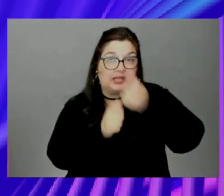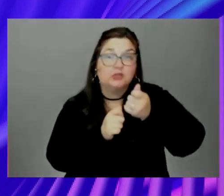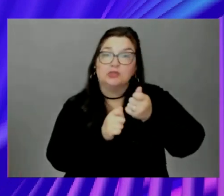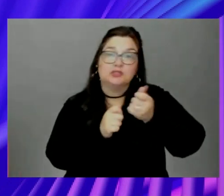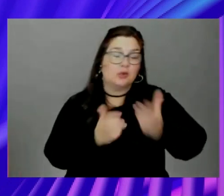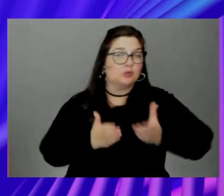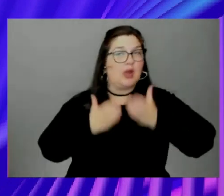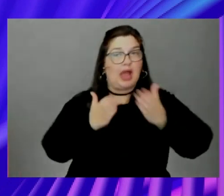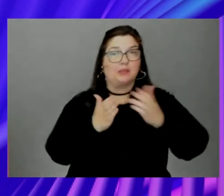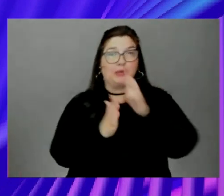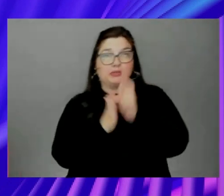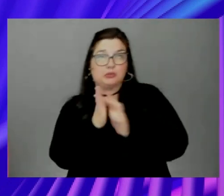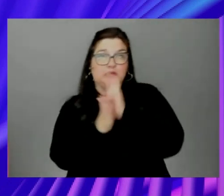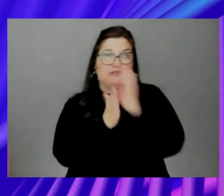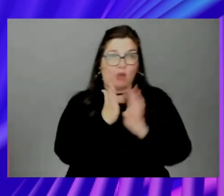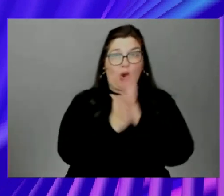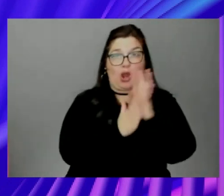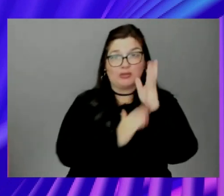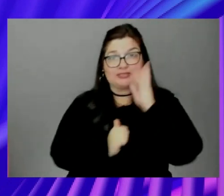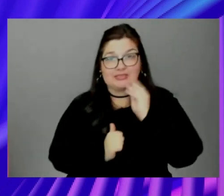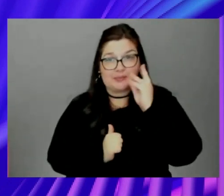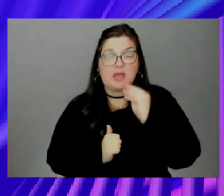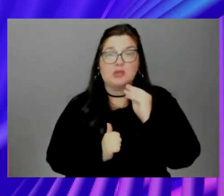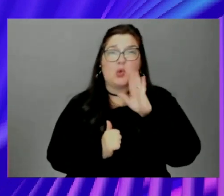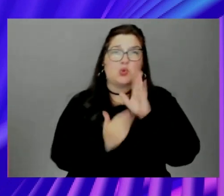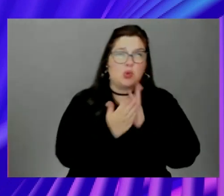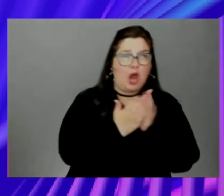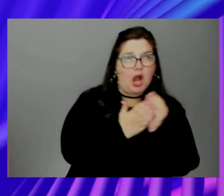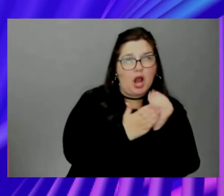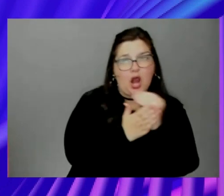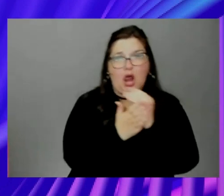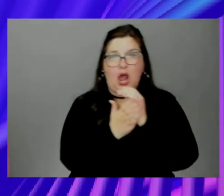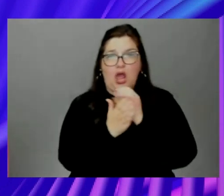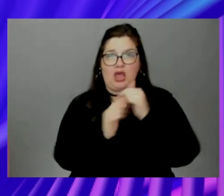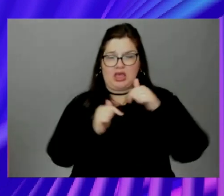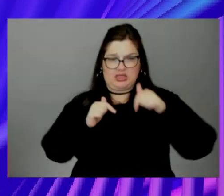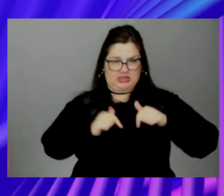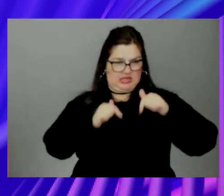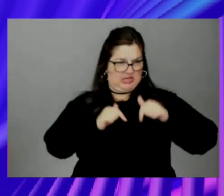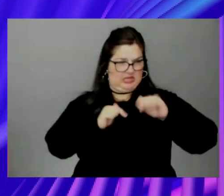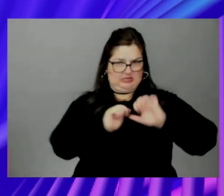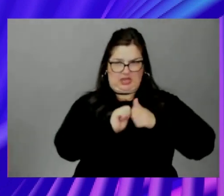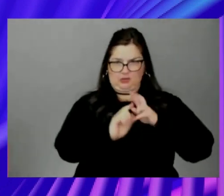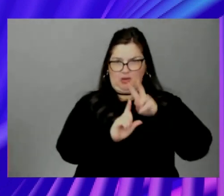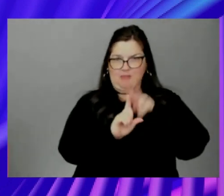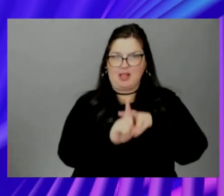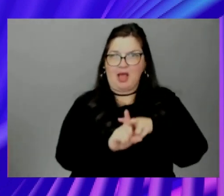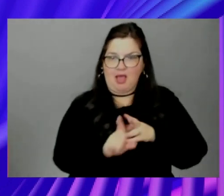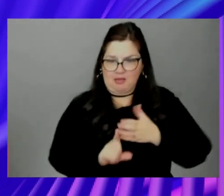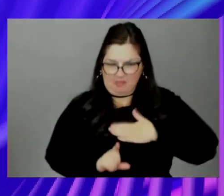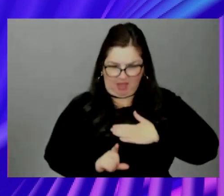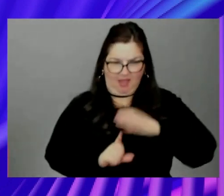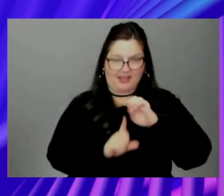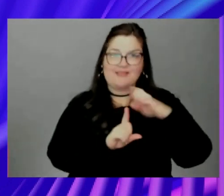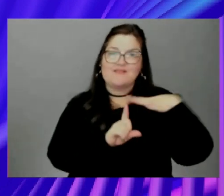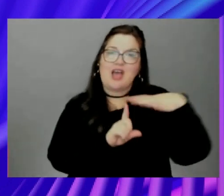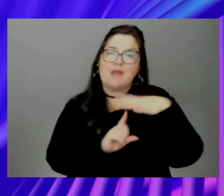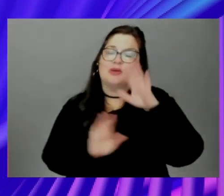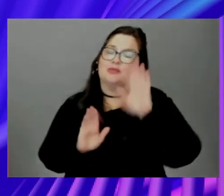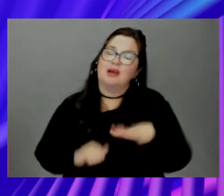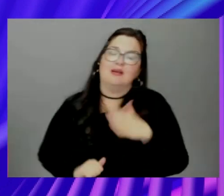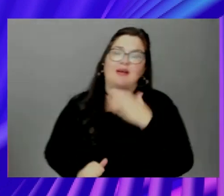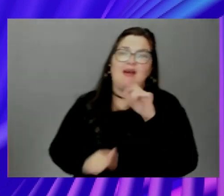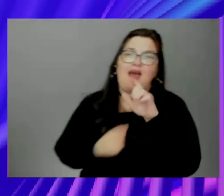4 hour experience that will take you through how to apply this in your environment. That's fantastic. Well, Alan, it's been a pleasure having you here, walking us